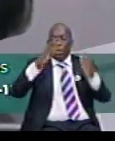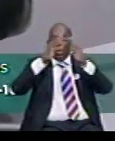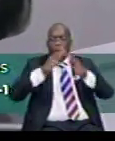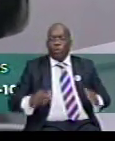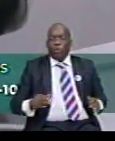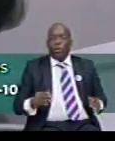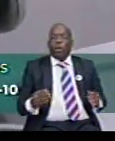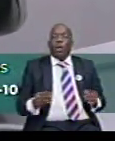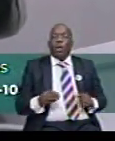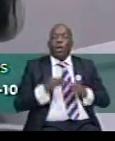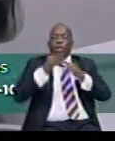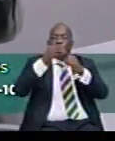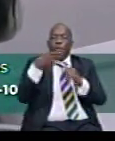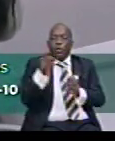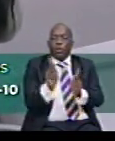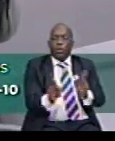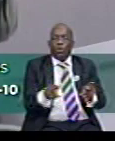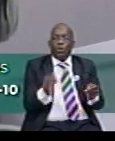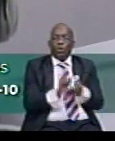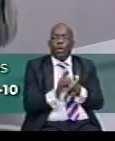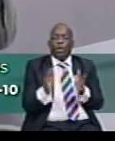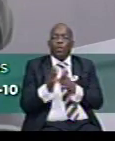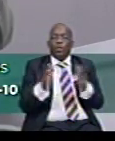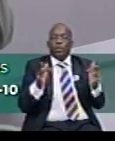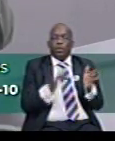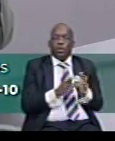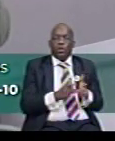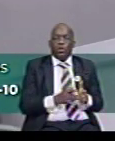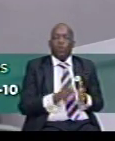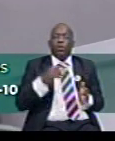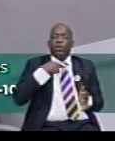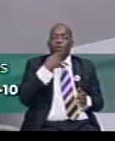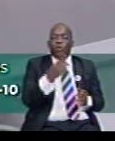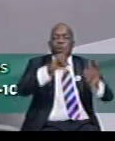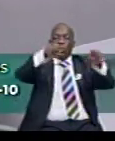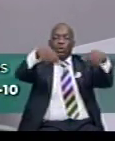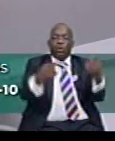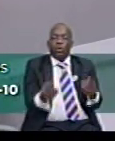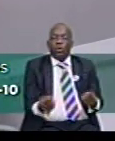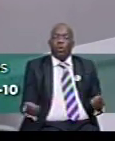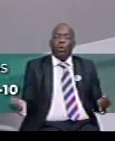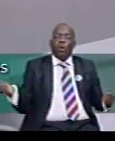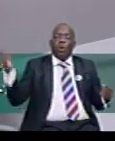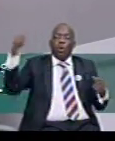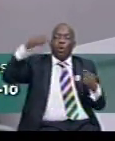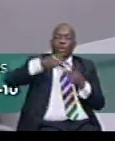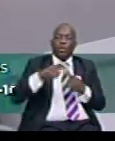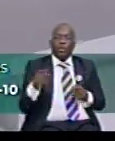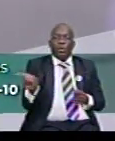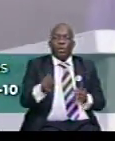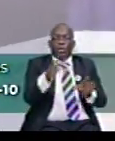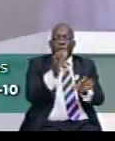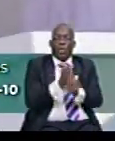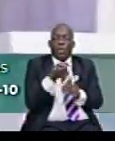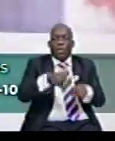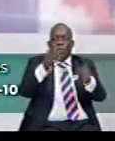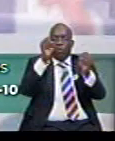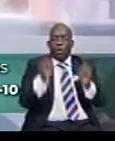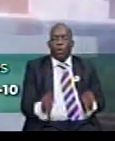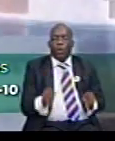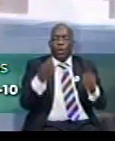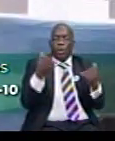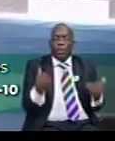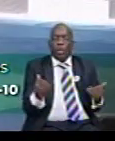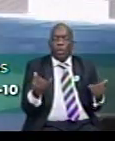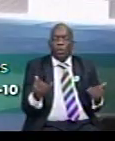people that Jesus told go until they've received the power, and now